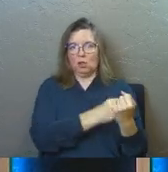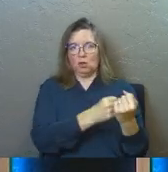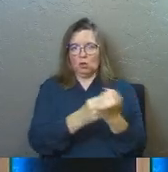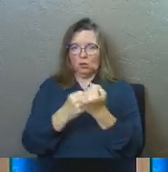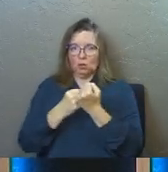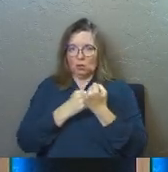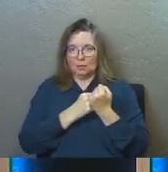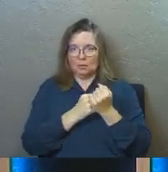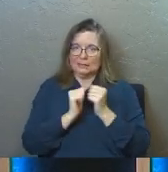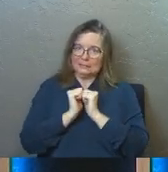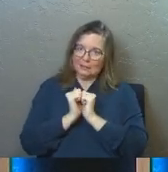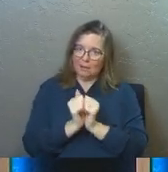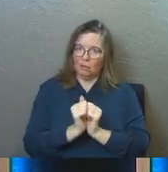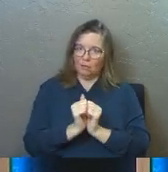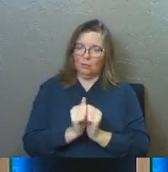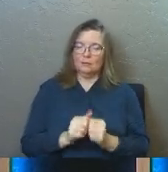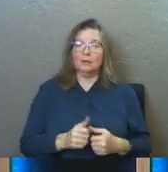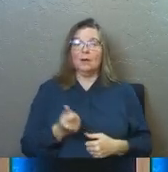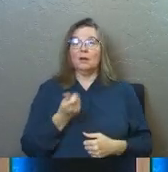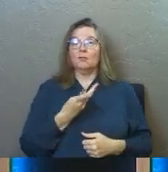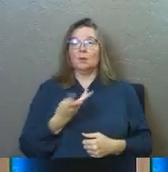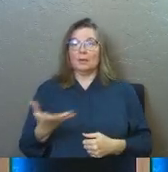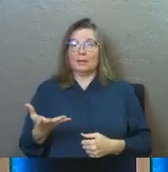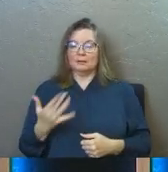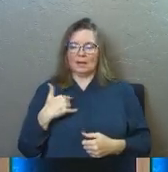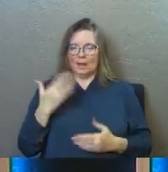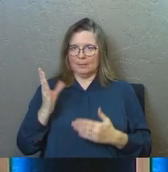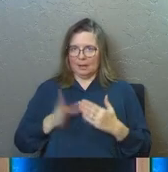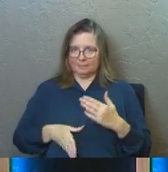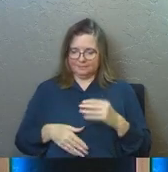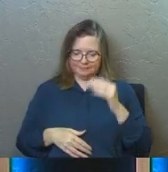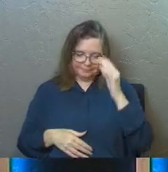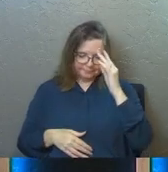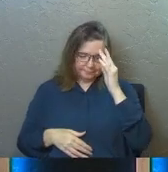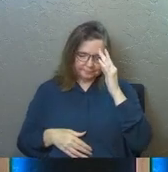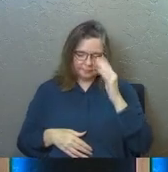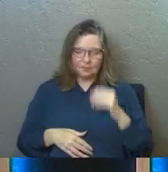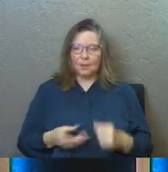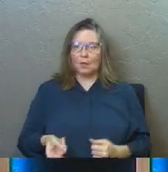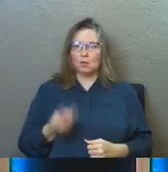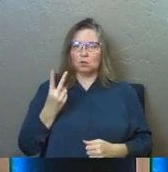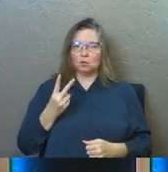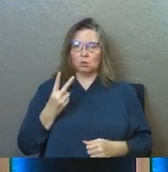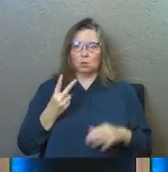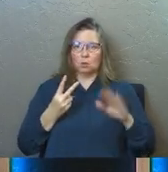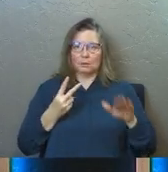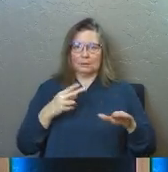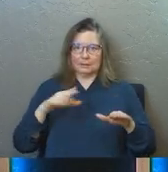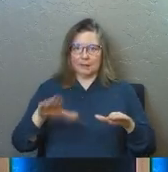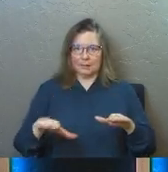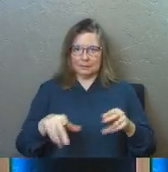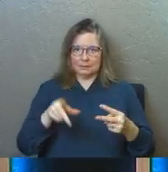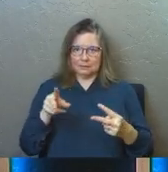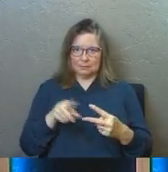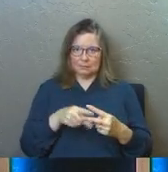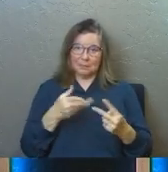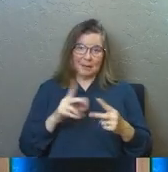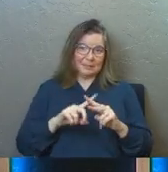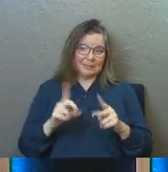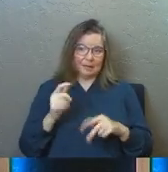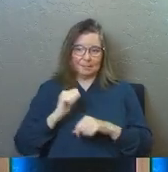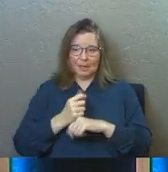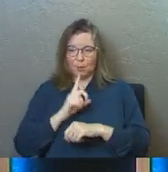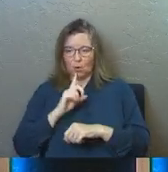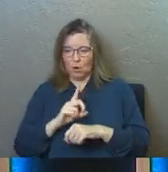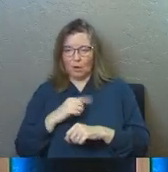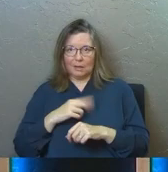need together. A couple things, and I'll be done. Really, two steps for us. And it might be different based on where